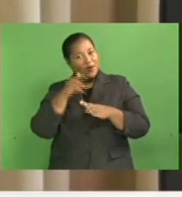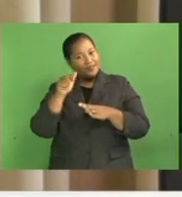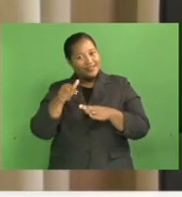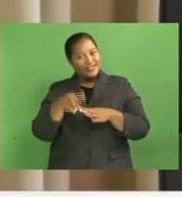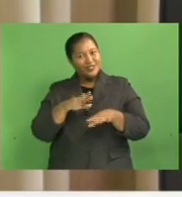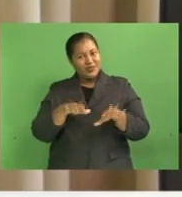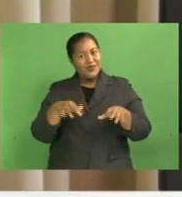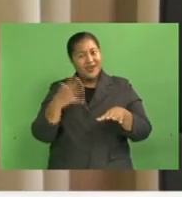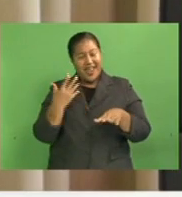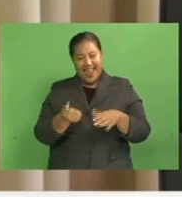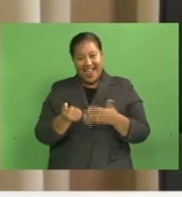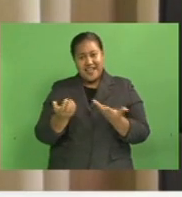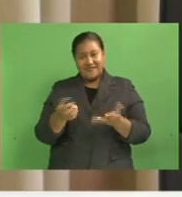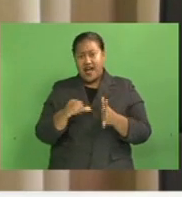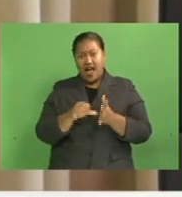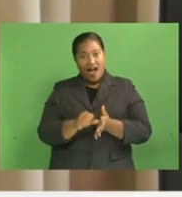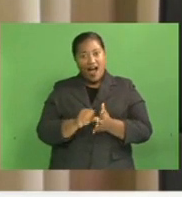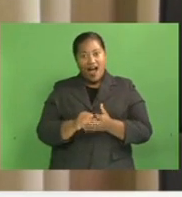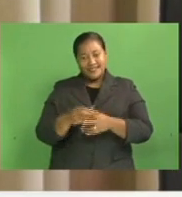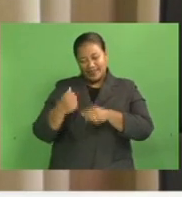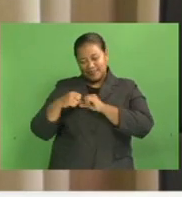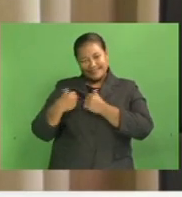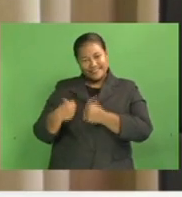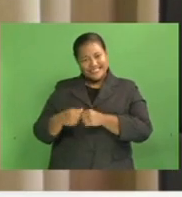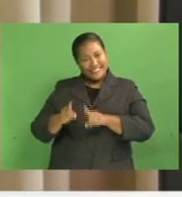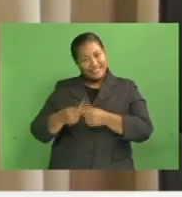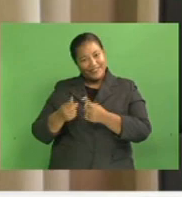whether it's congenital or rheumatic, it's going to be